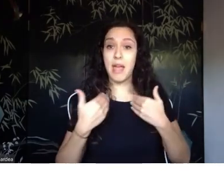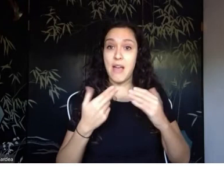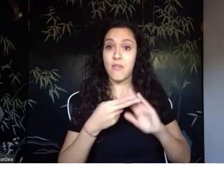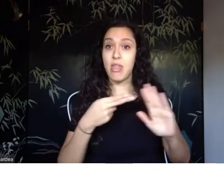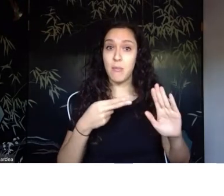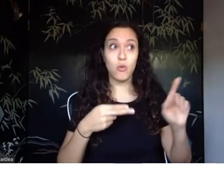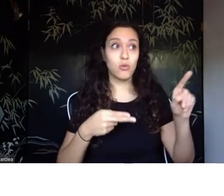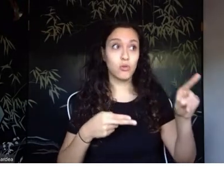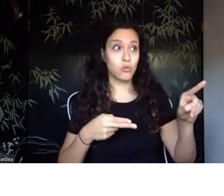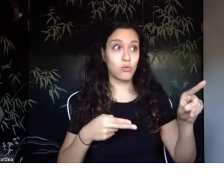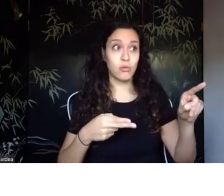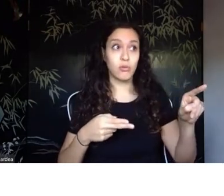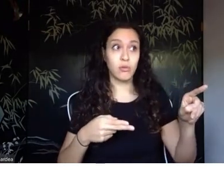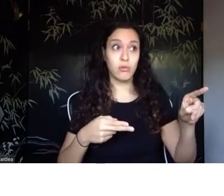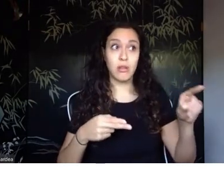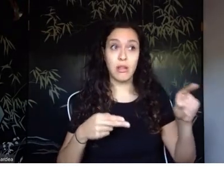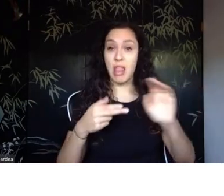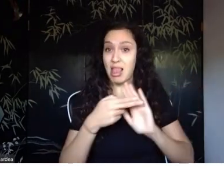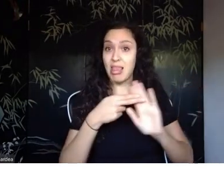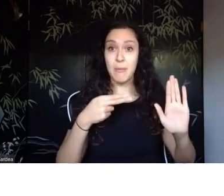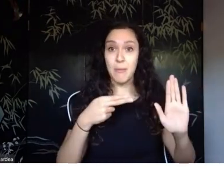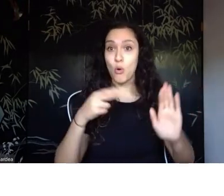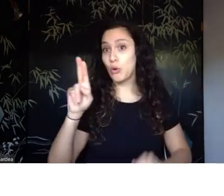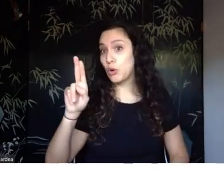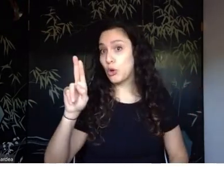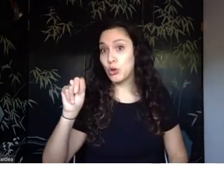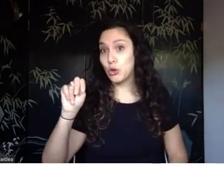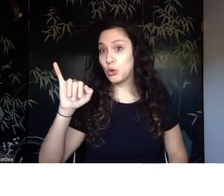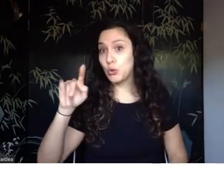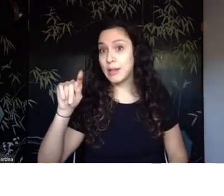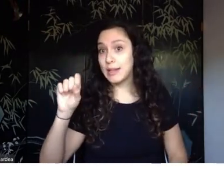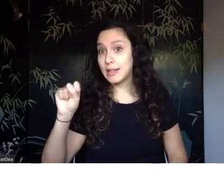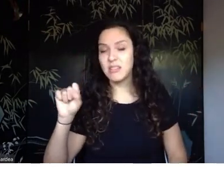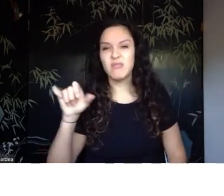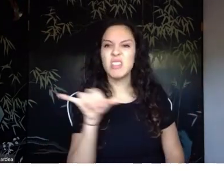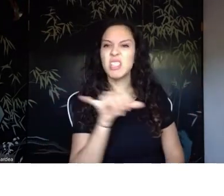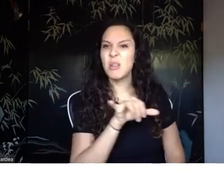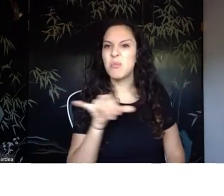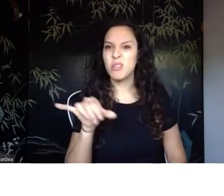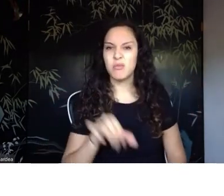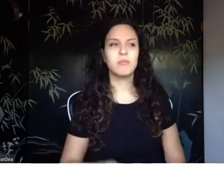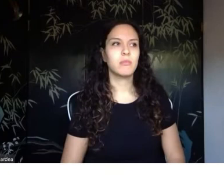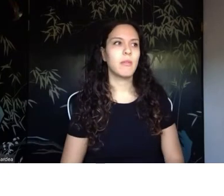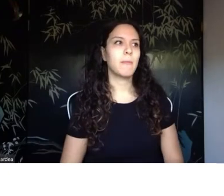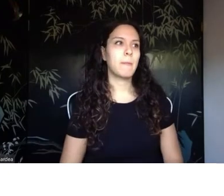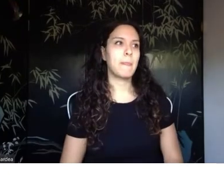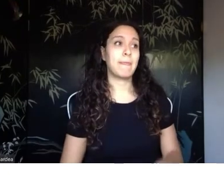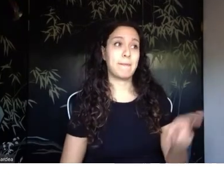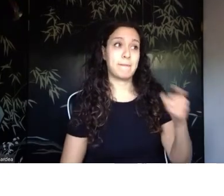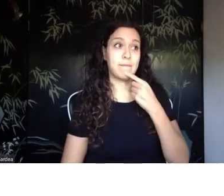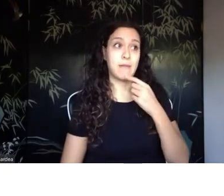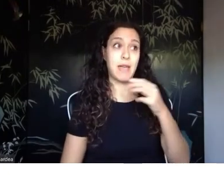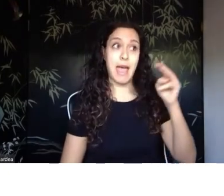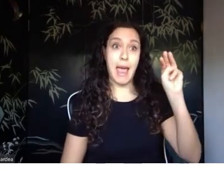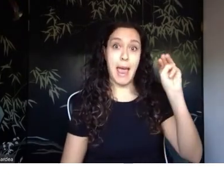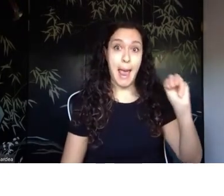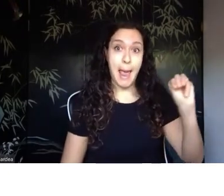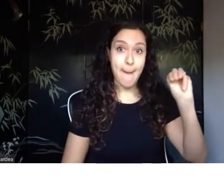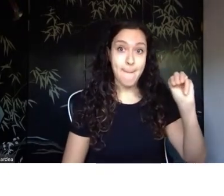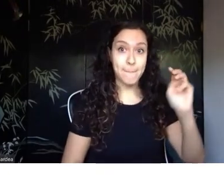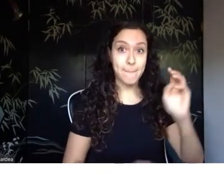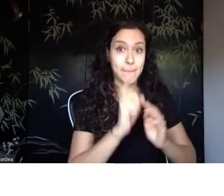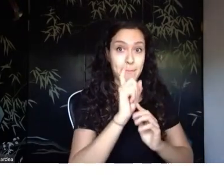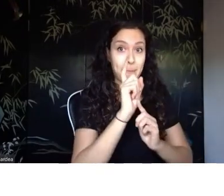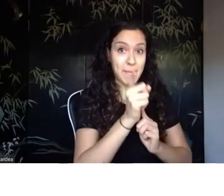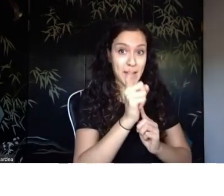So it says we might have labels. Really, you may have units. Okay, labels, units, they're the same